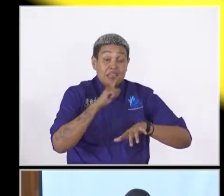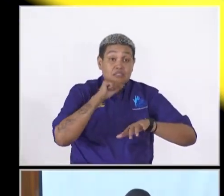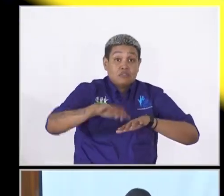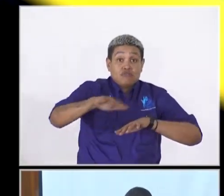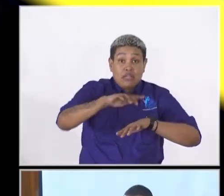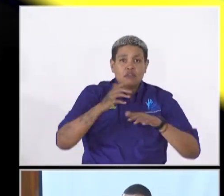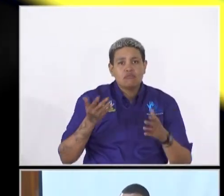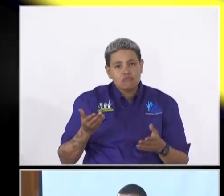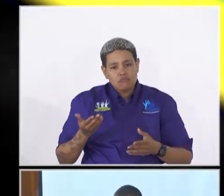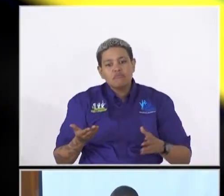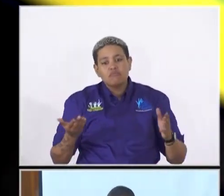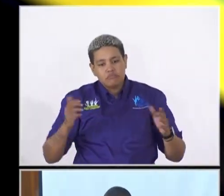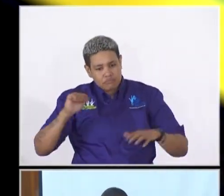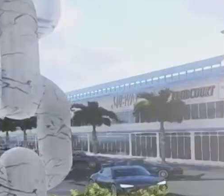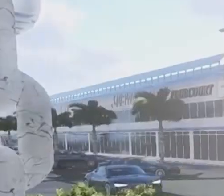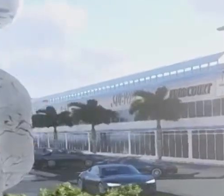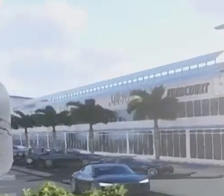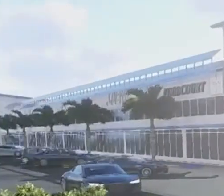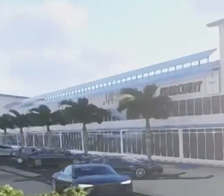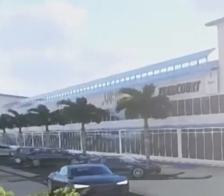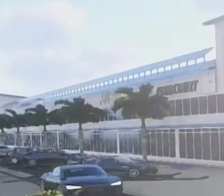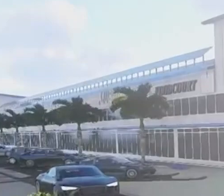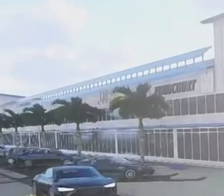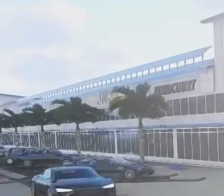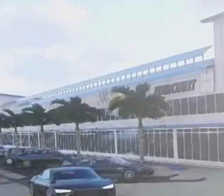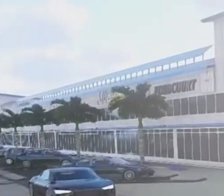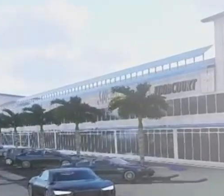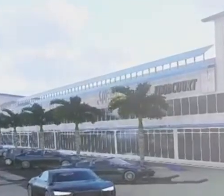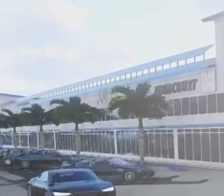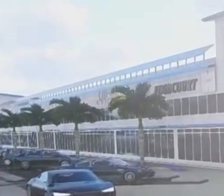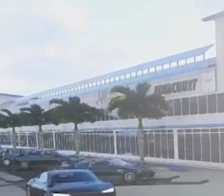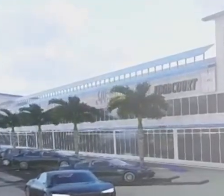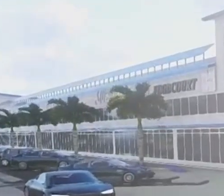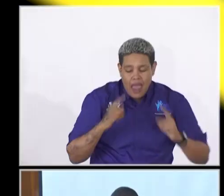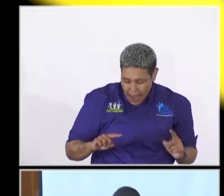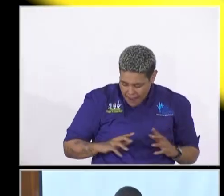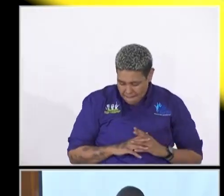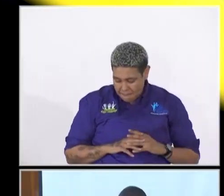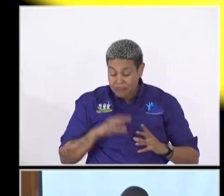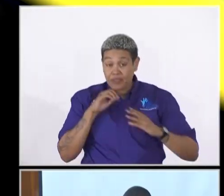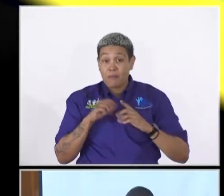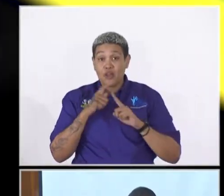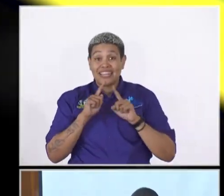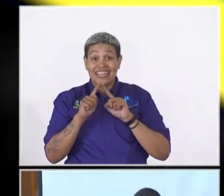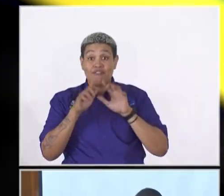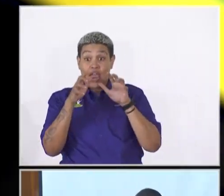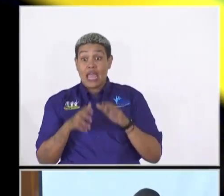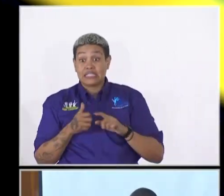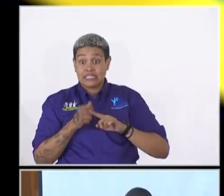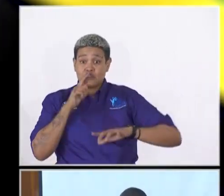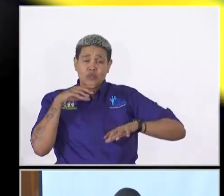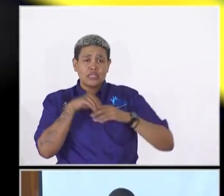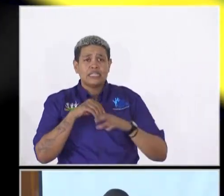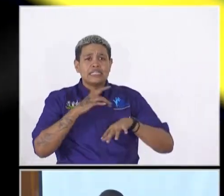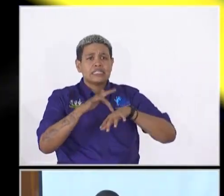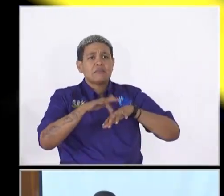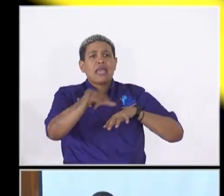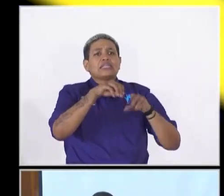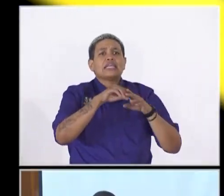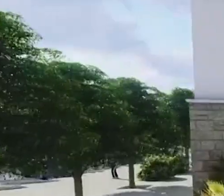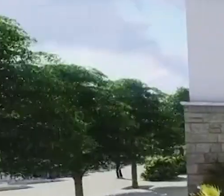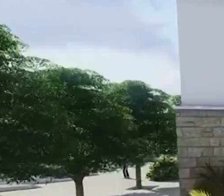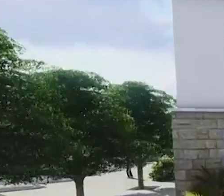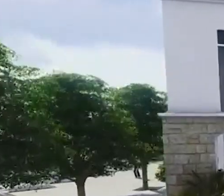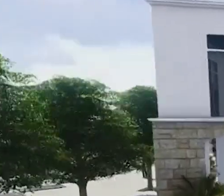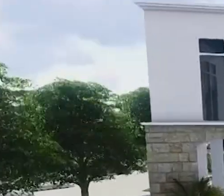dedicated to some of the major anchor clients are already being developed. Among the entities that will take spaces in the town